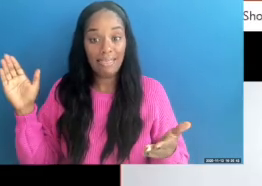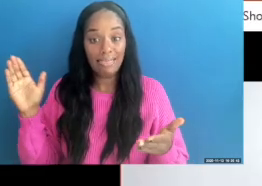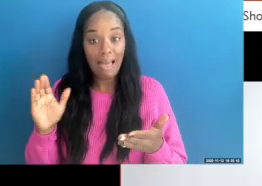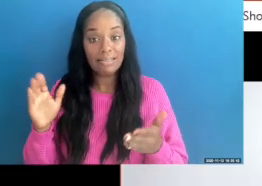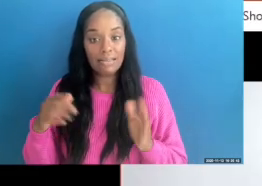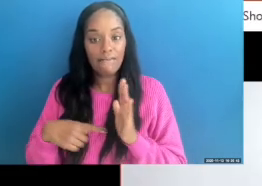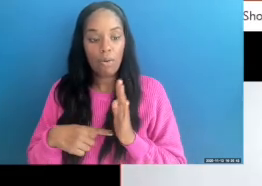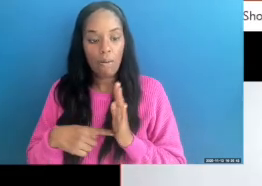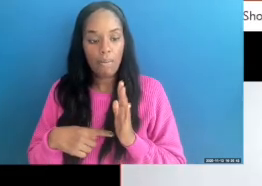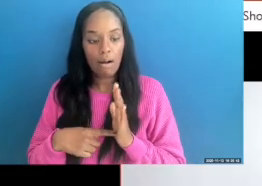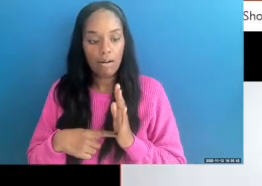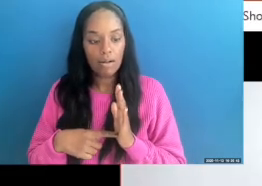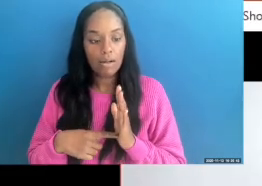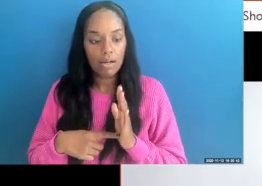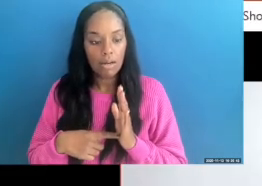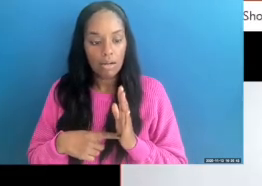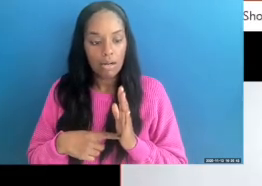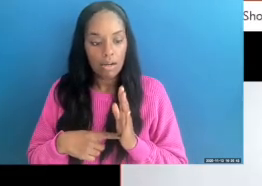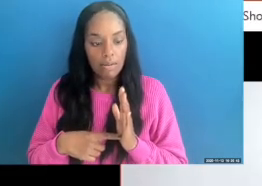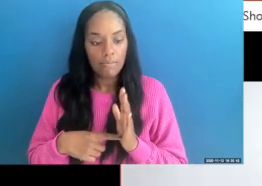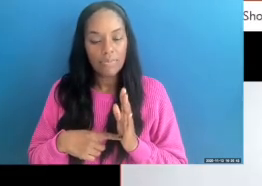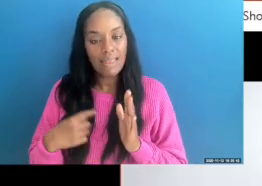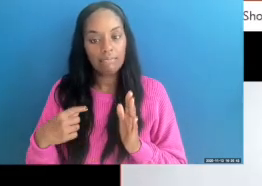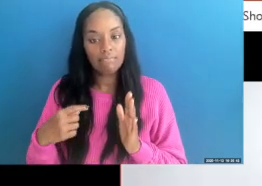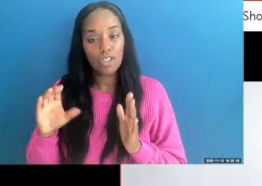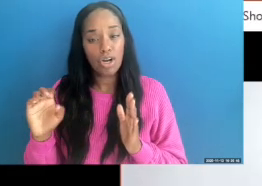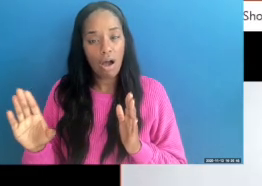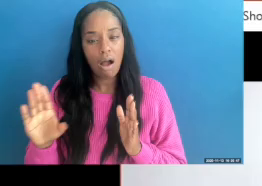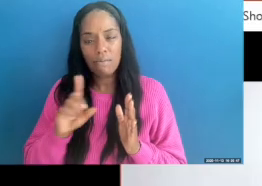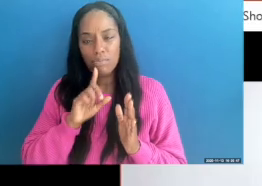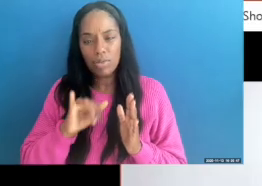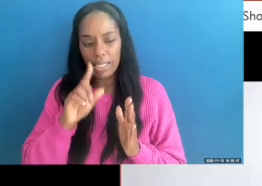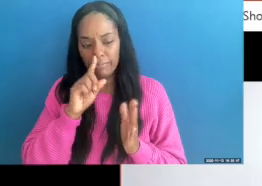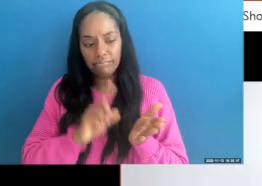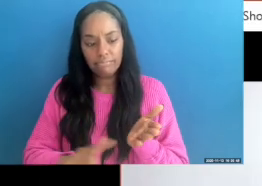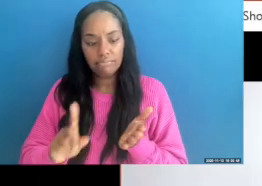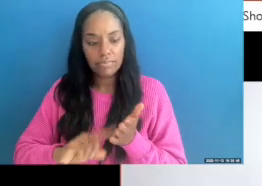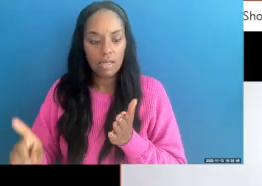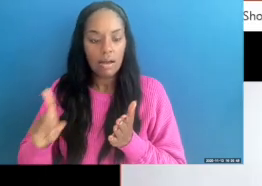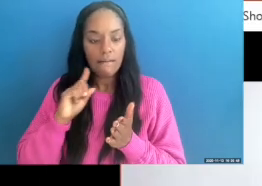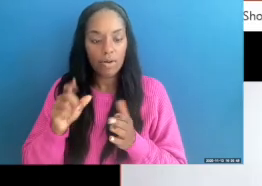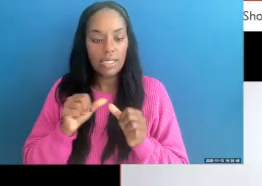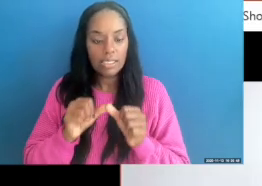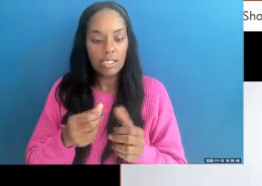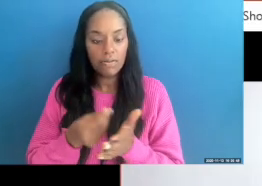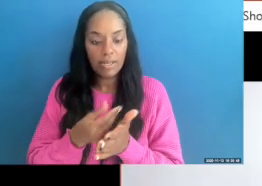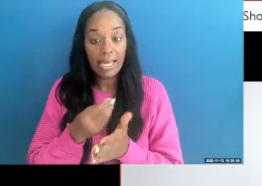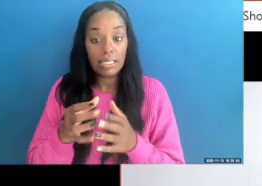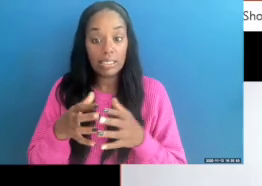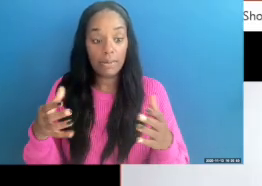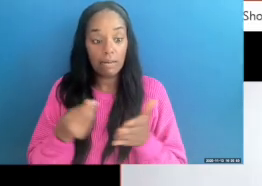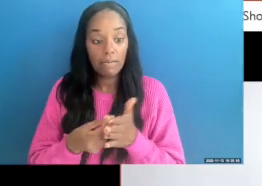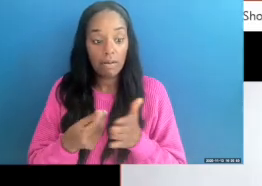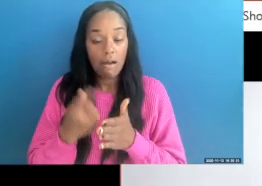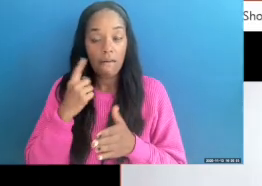getting less affordable, that CARB really look into continued funding and expanded funding for its mobility